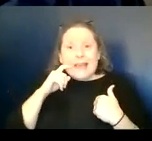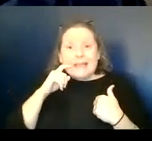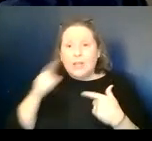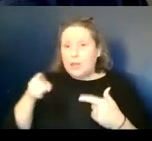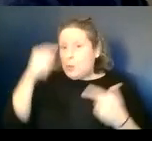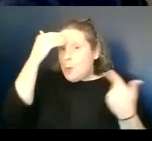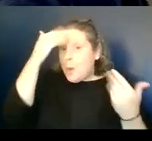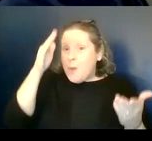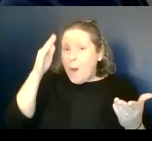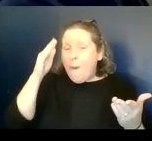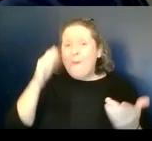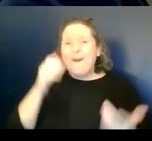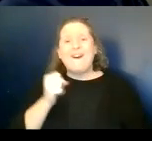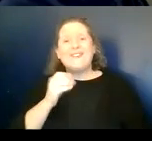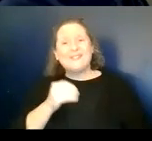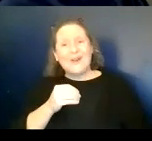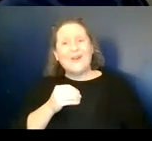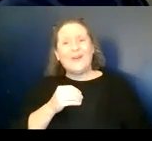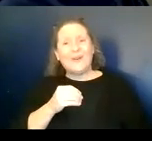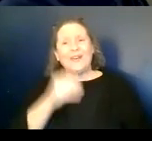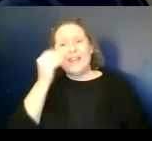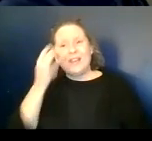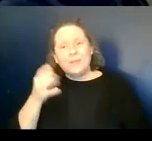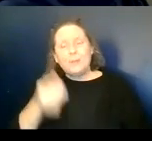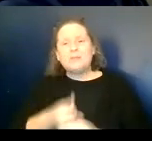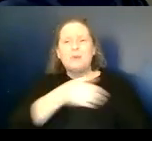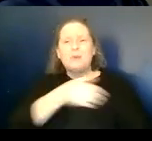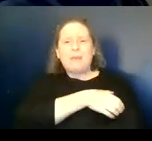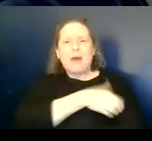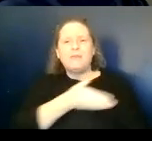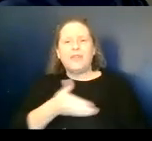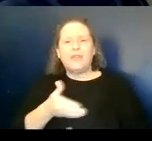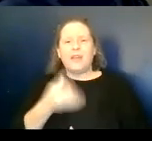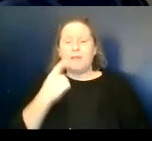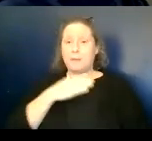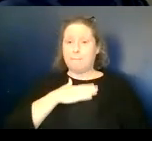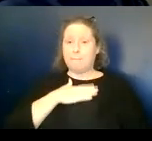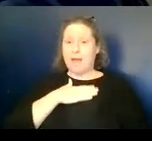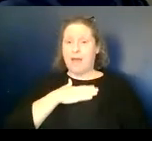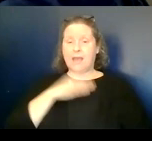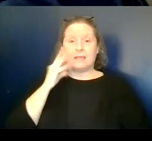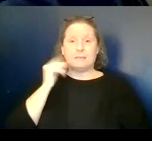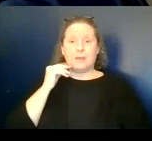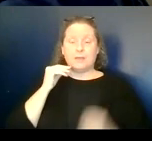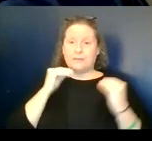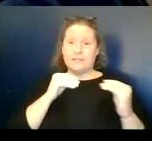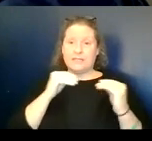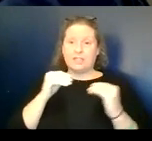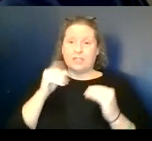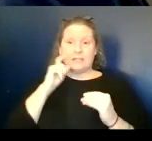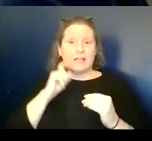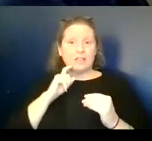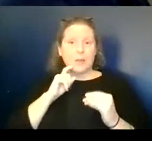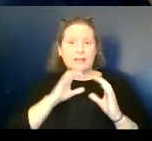Okay. So information really is the most powerful thing. And just from my experience of teaching sexuality classes